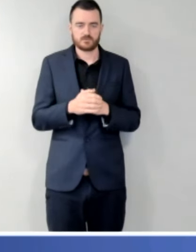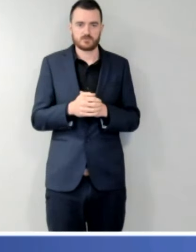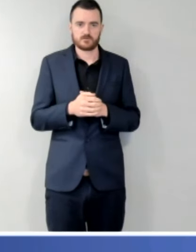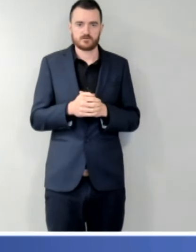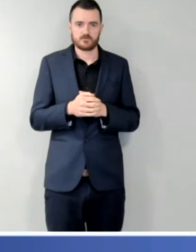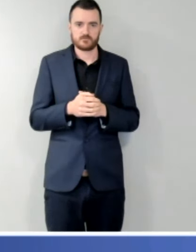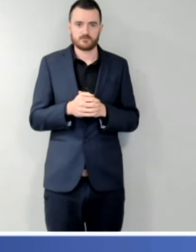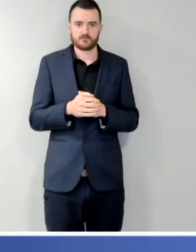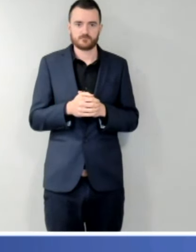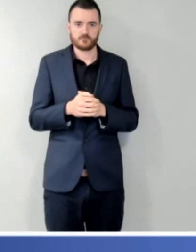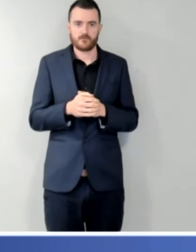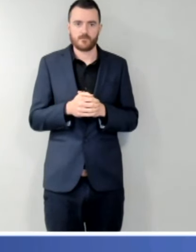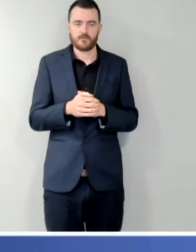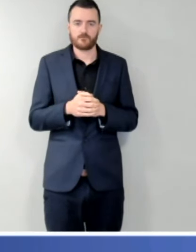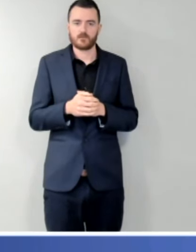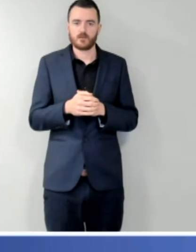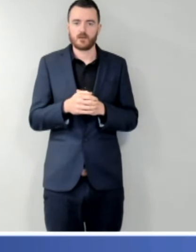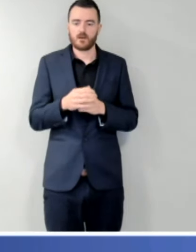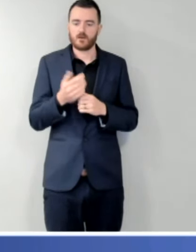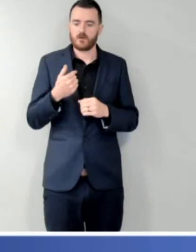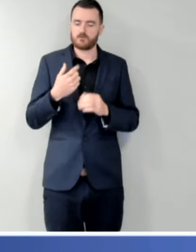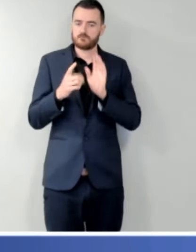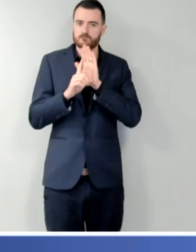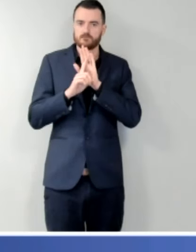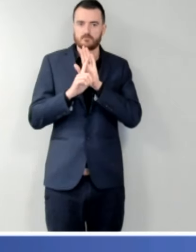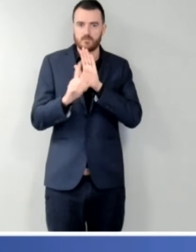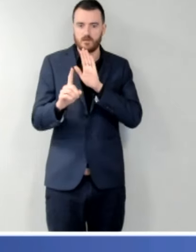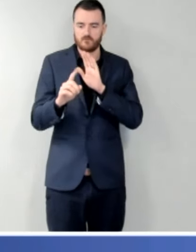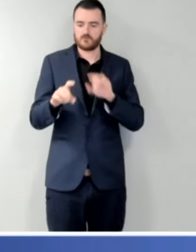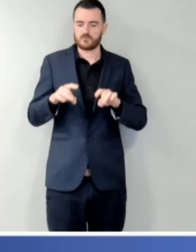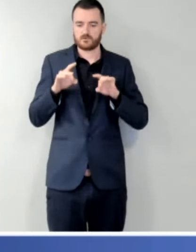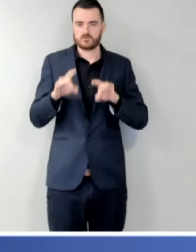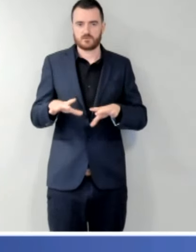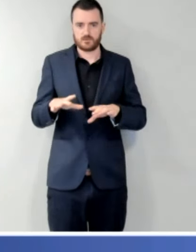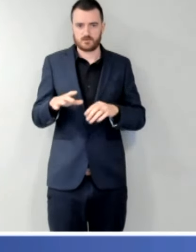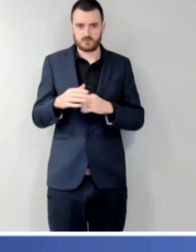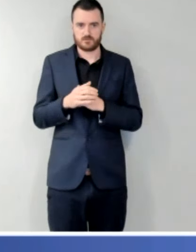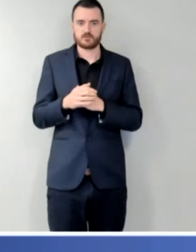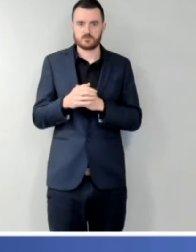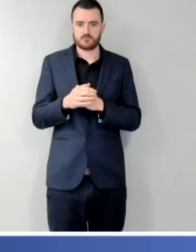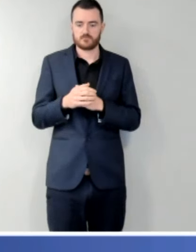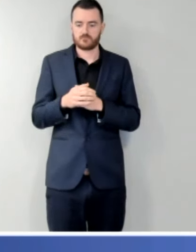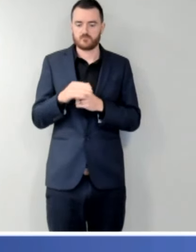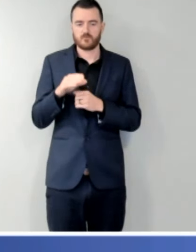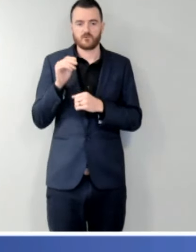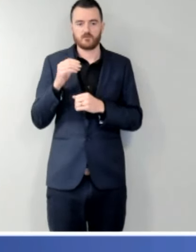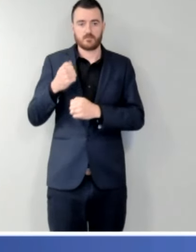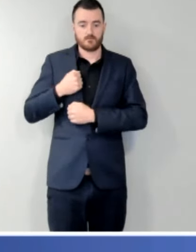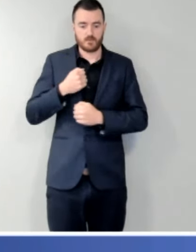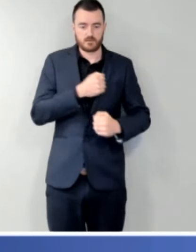and on behalf of the Australians, from our military,